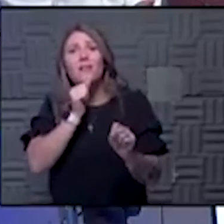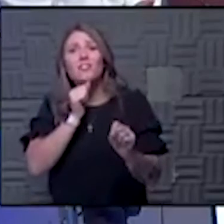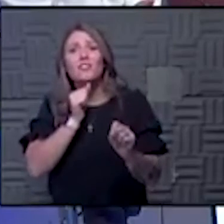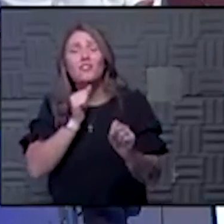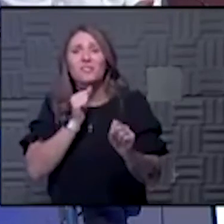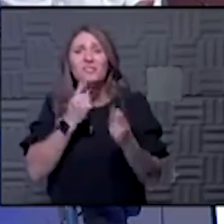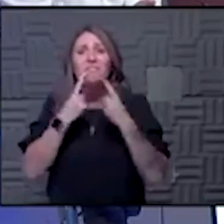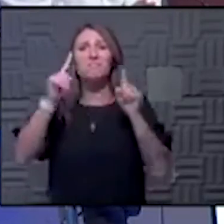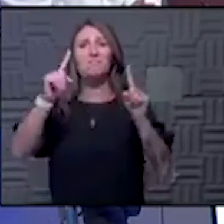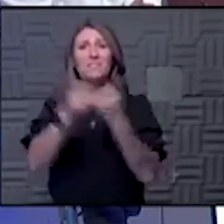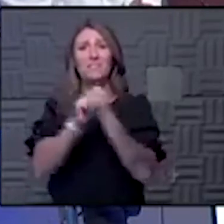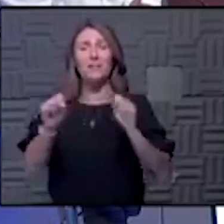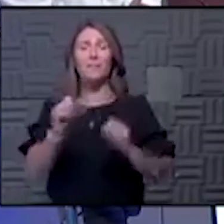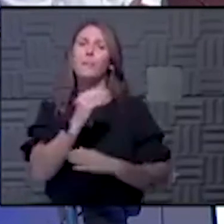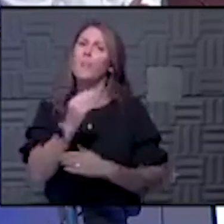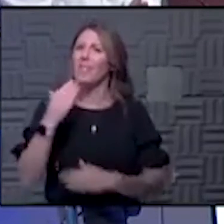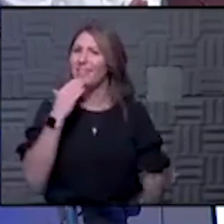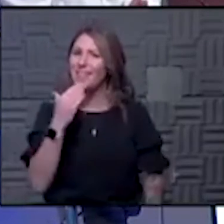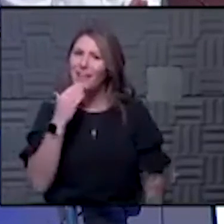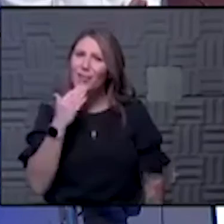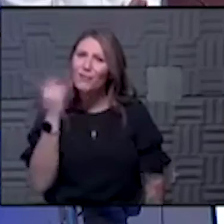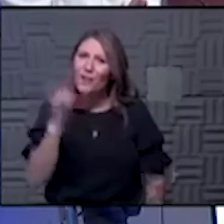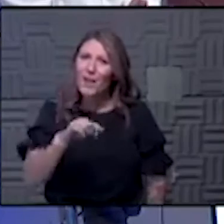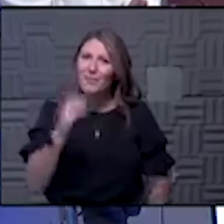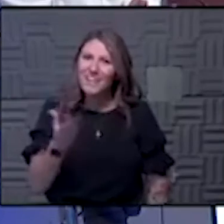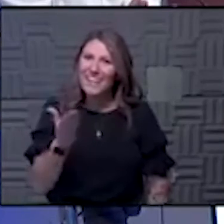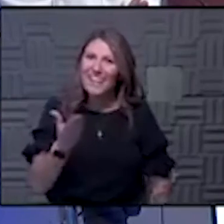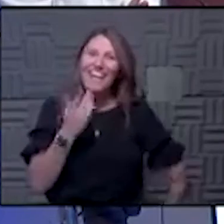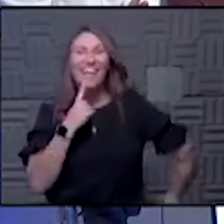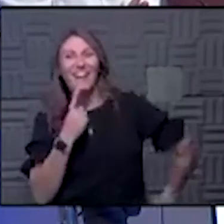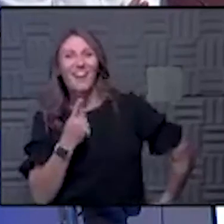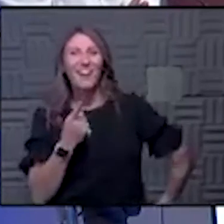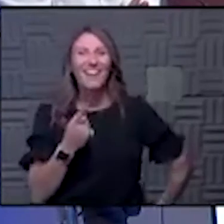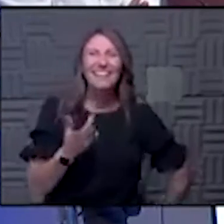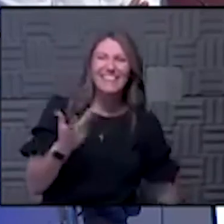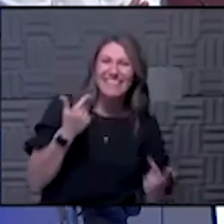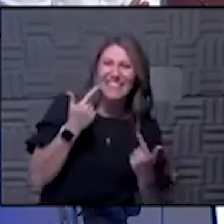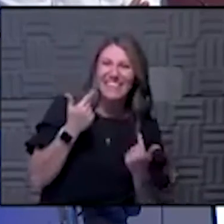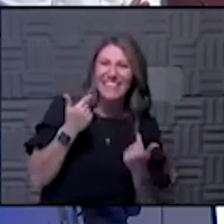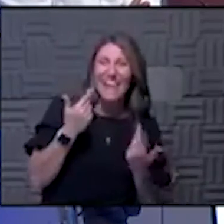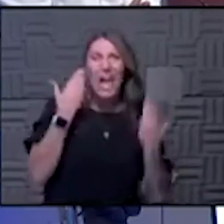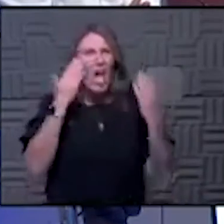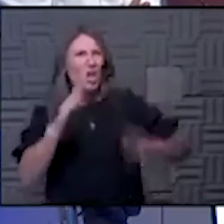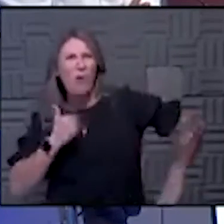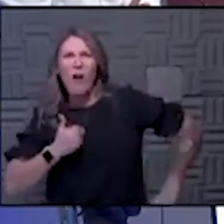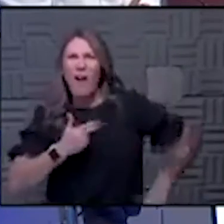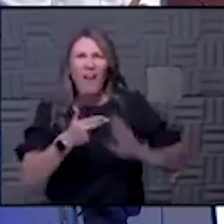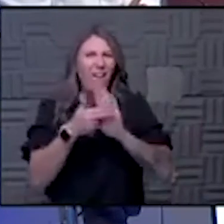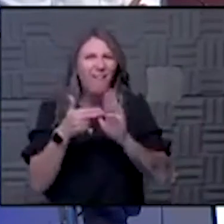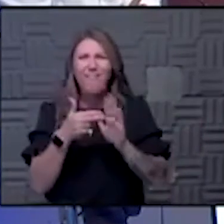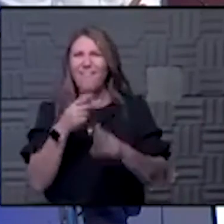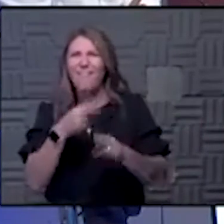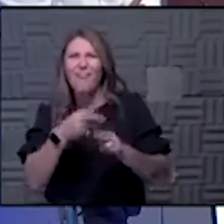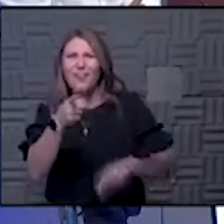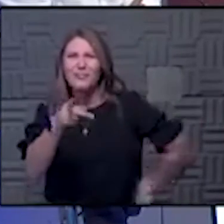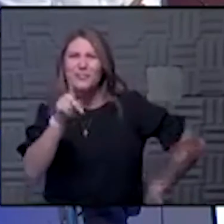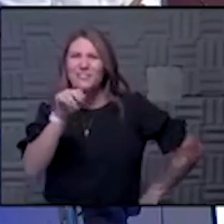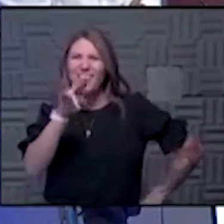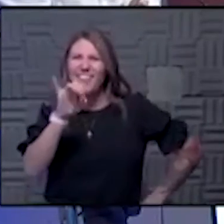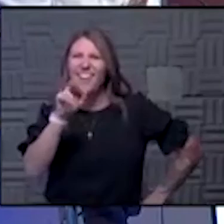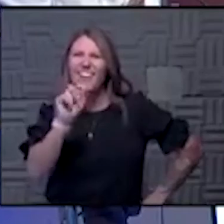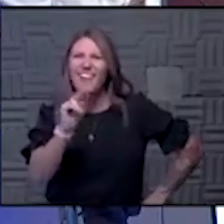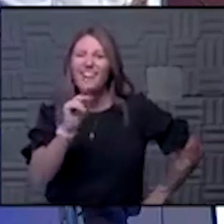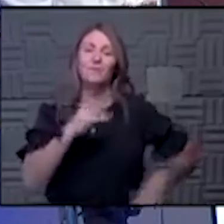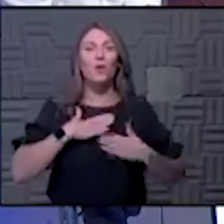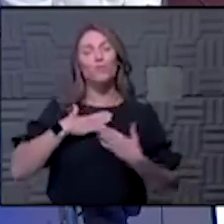Yeah, thank you. And thanks for coming down today, Jeff, Kevin, whoever. I don't know why I did it. And being with us, we so appreciate your being here.